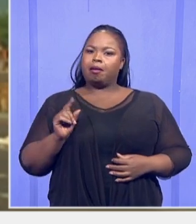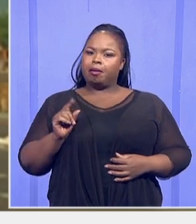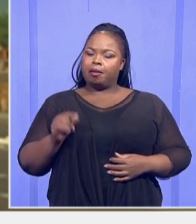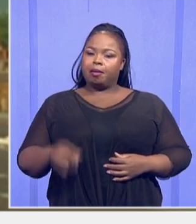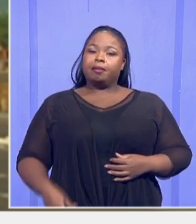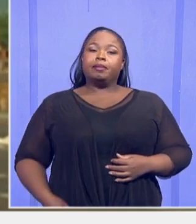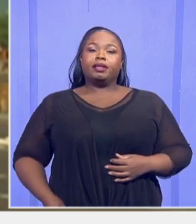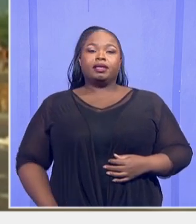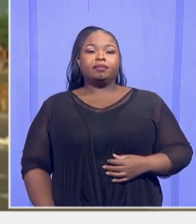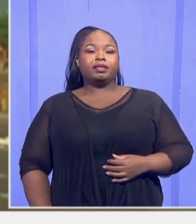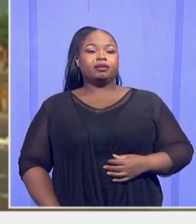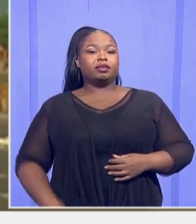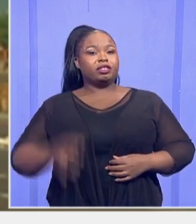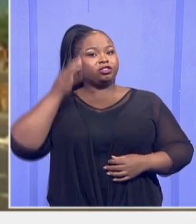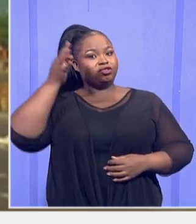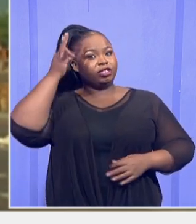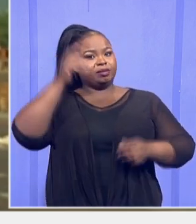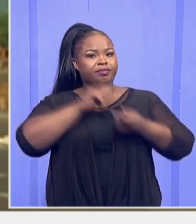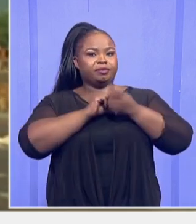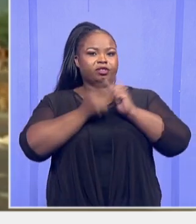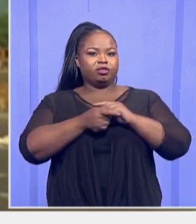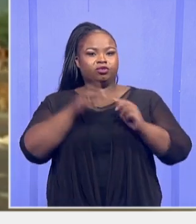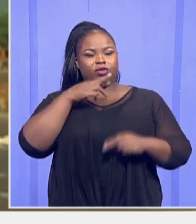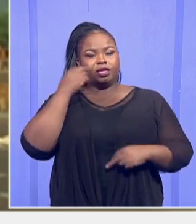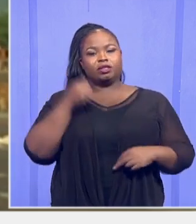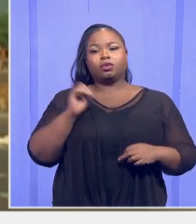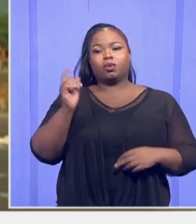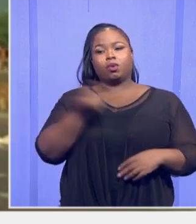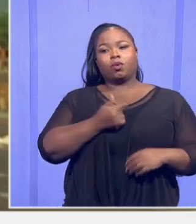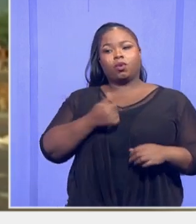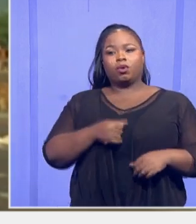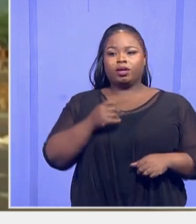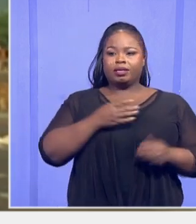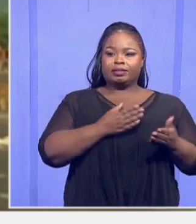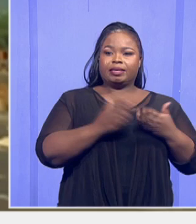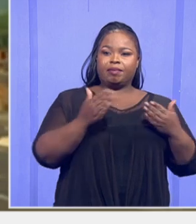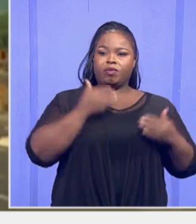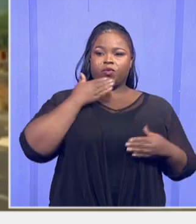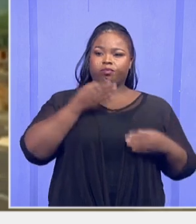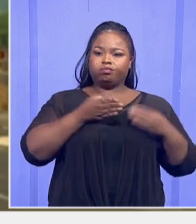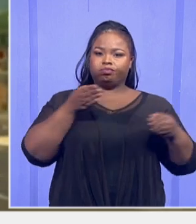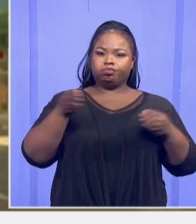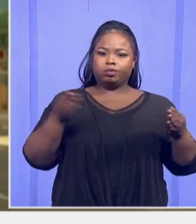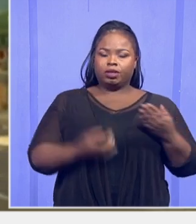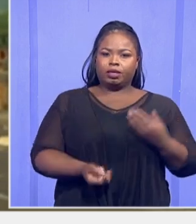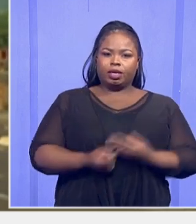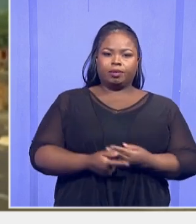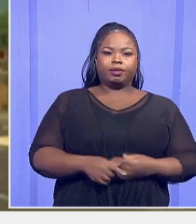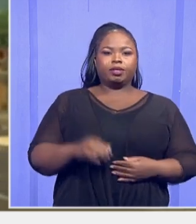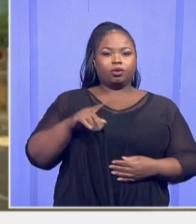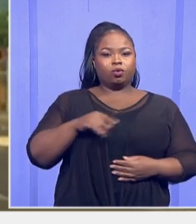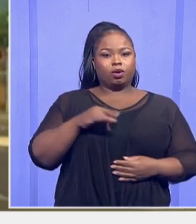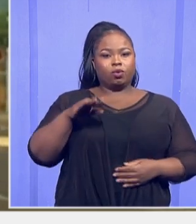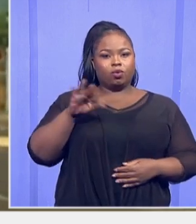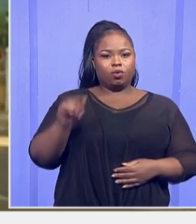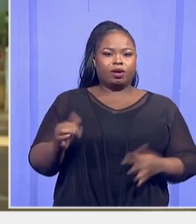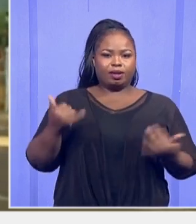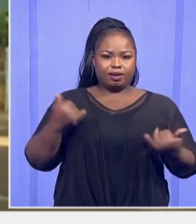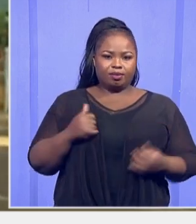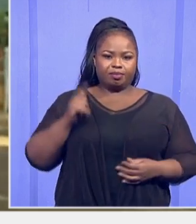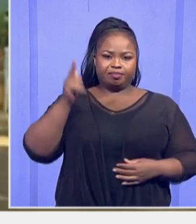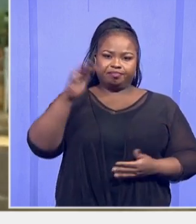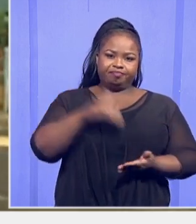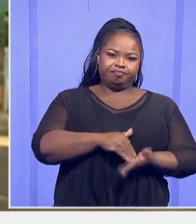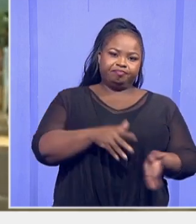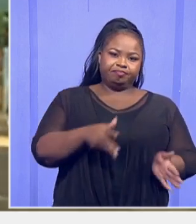dream becoming a reality. And all those particular parades that are currently taking place across Nkowankowa will end up arriving